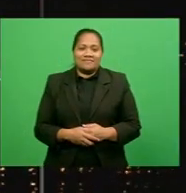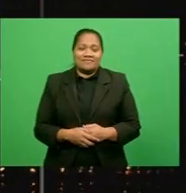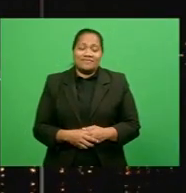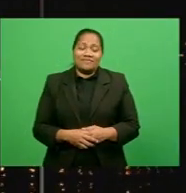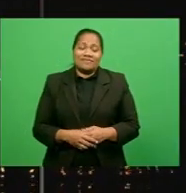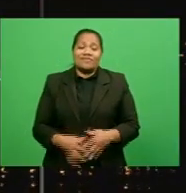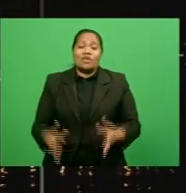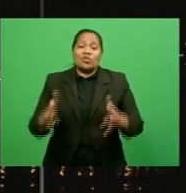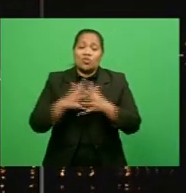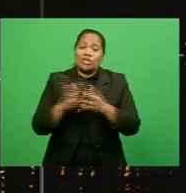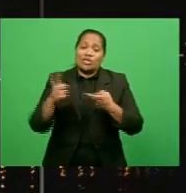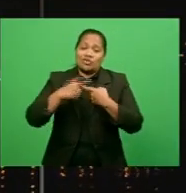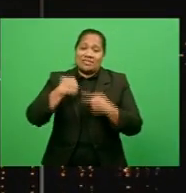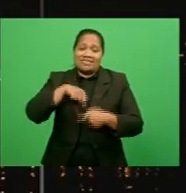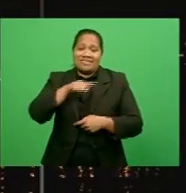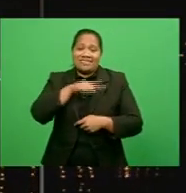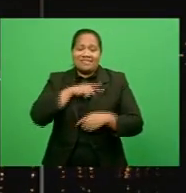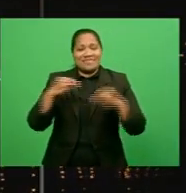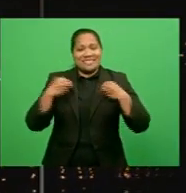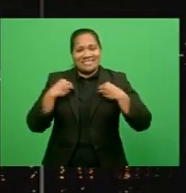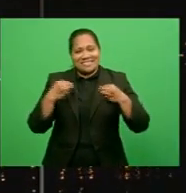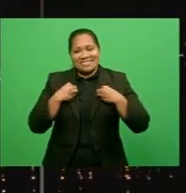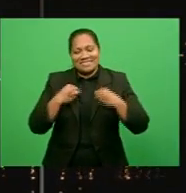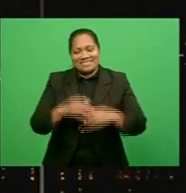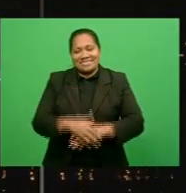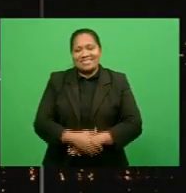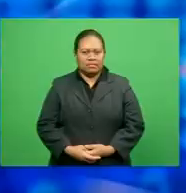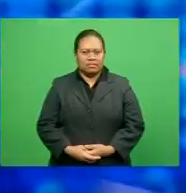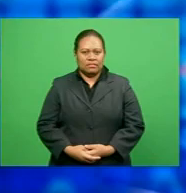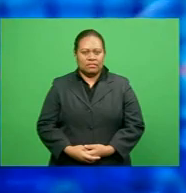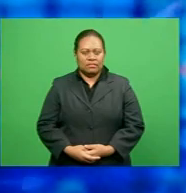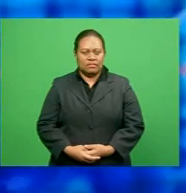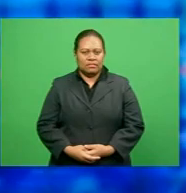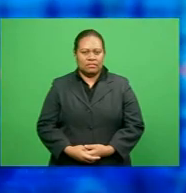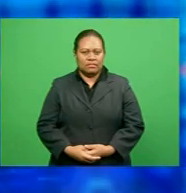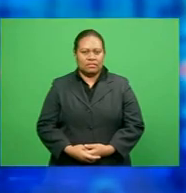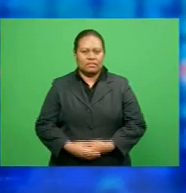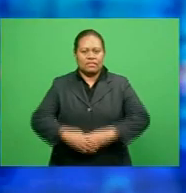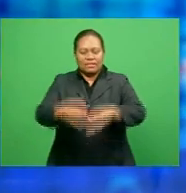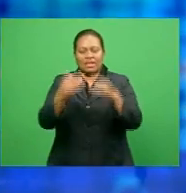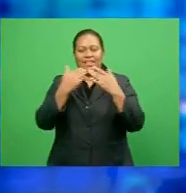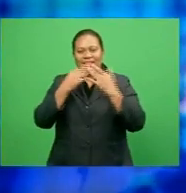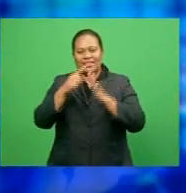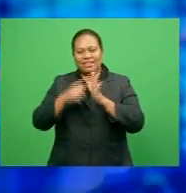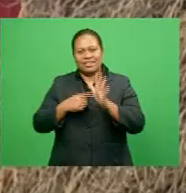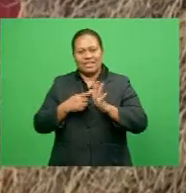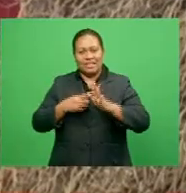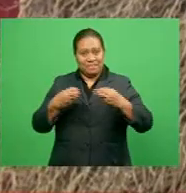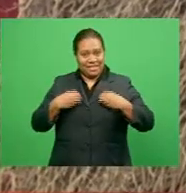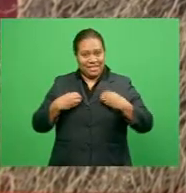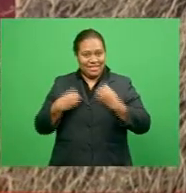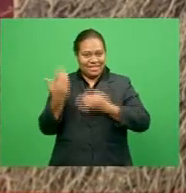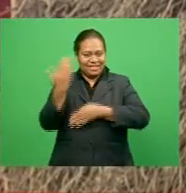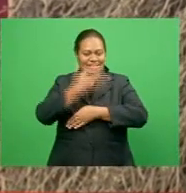And Whitney joins us now with the latest in business. Thanks, Jackie. Coming up in business tonight,